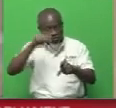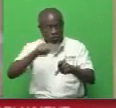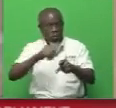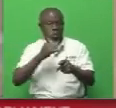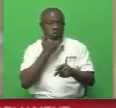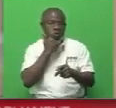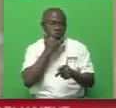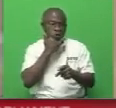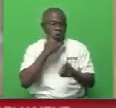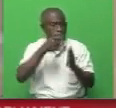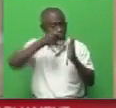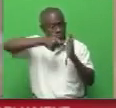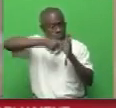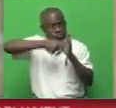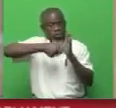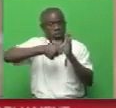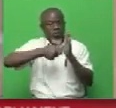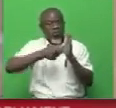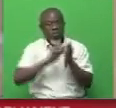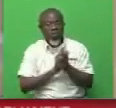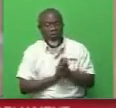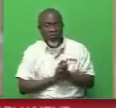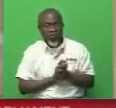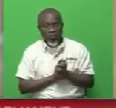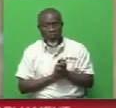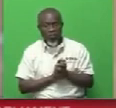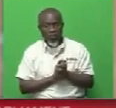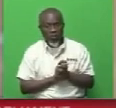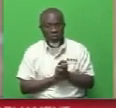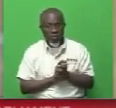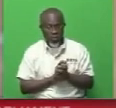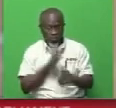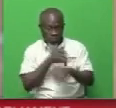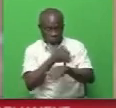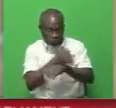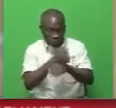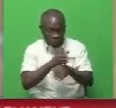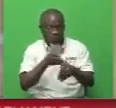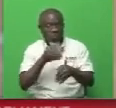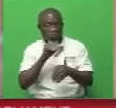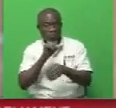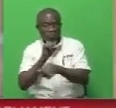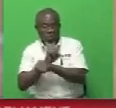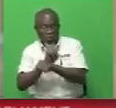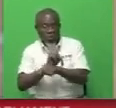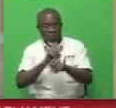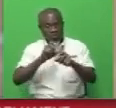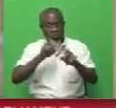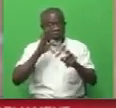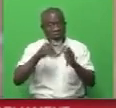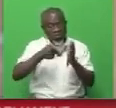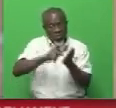prosecution. And that is where we're going. Lumber contractor, $170,000 in damages for malicious